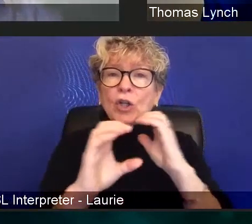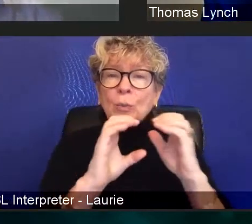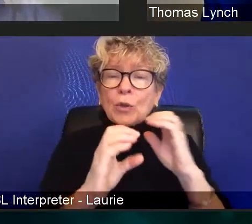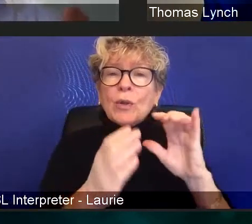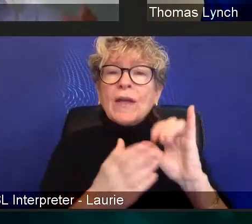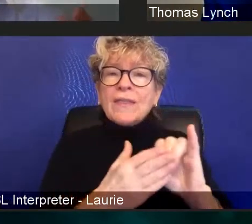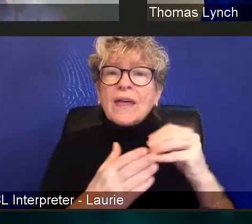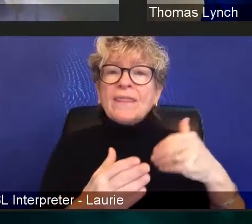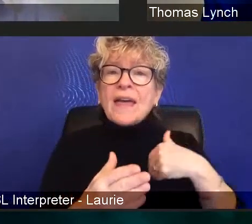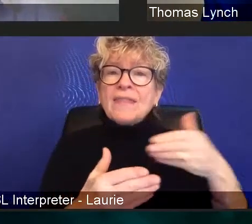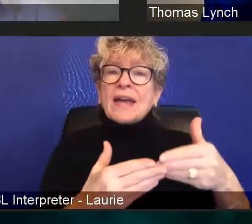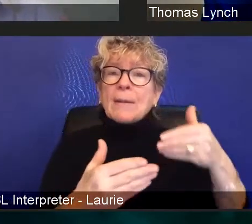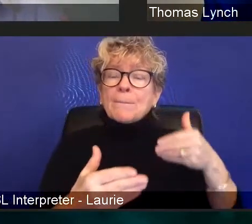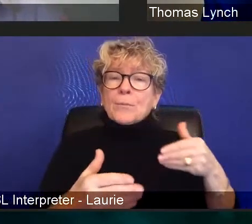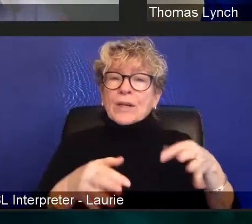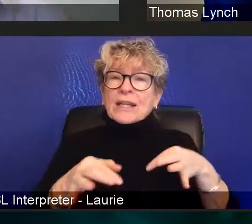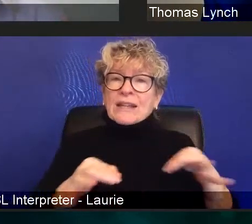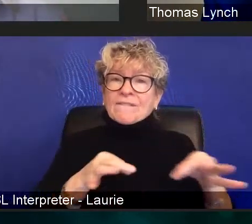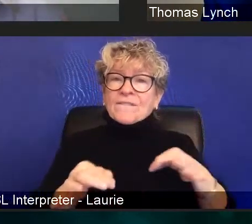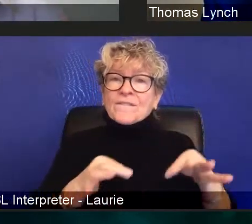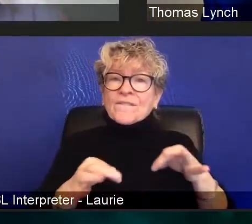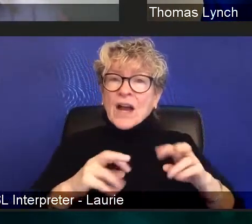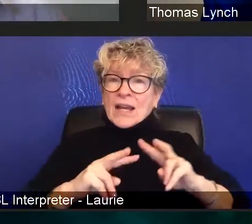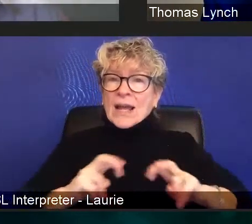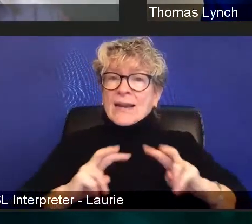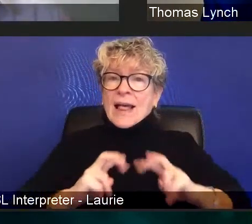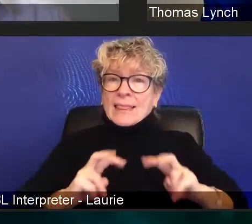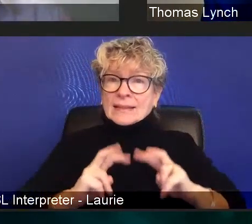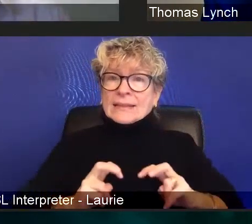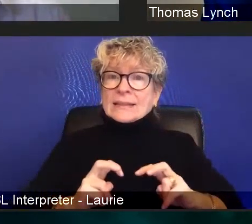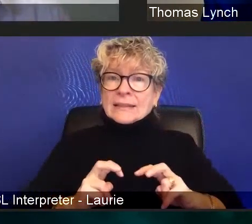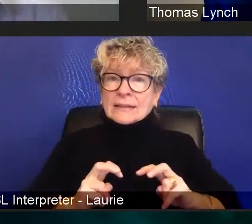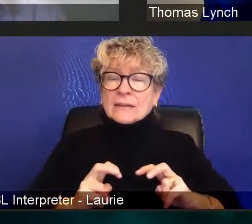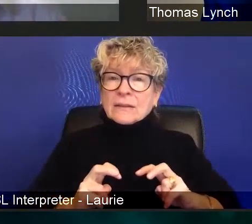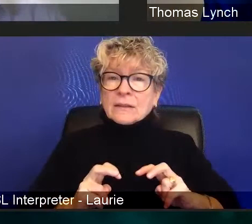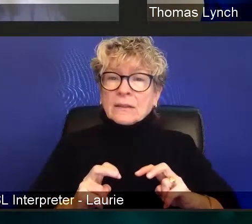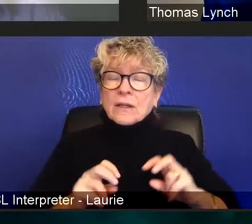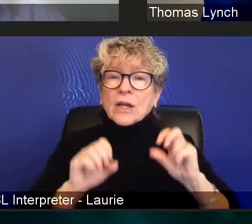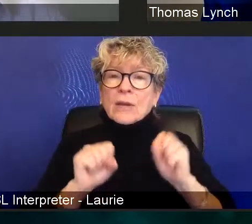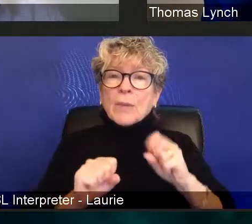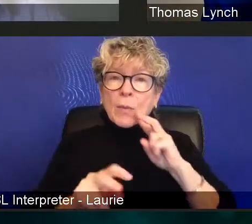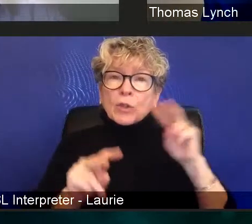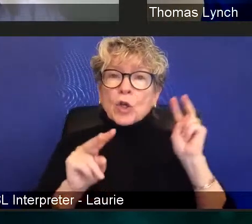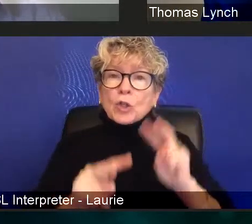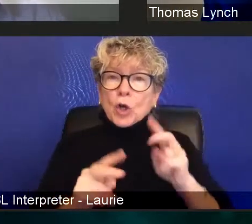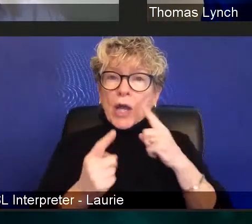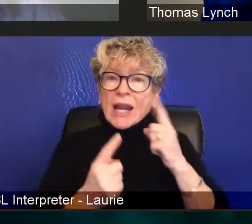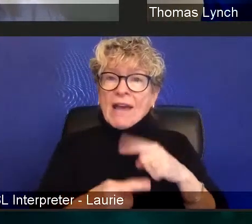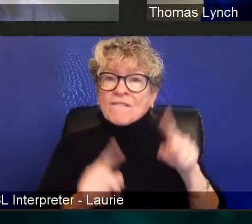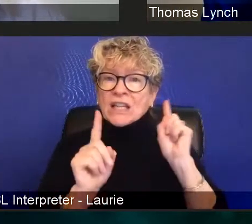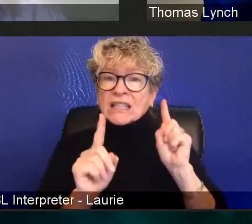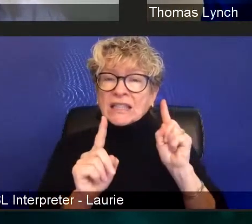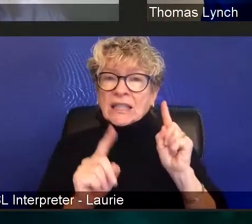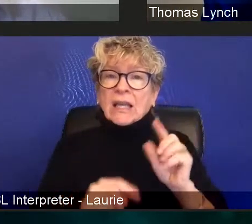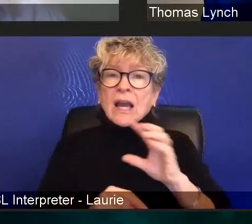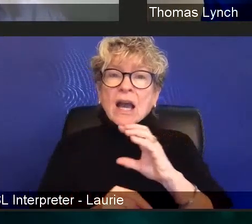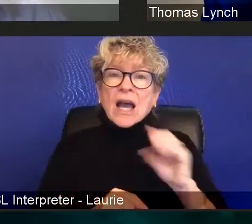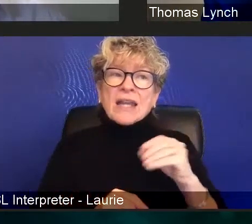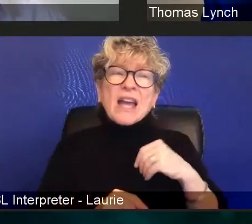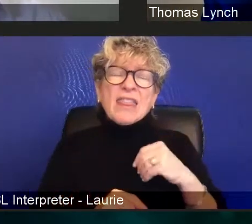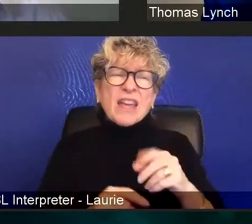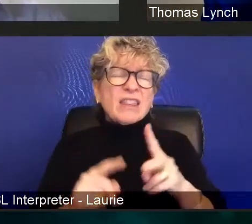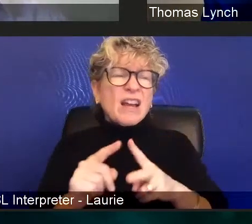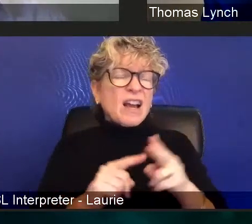a predefined analysis to look at efficacy with a cutoff date of somewhere around